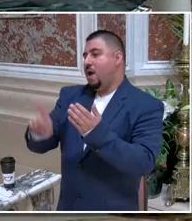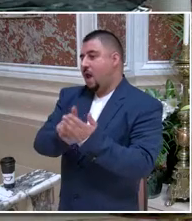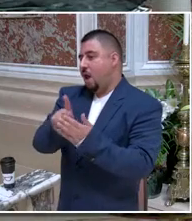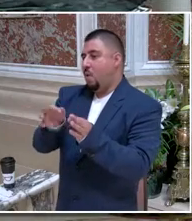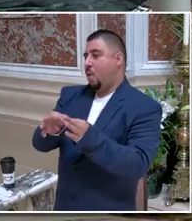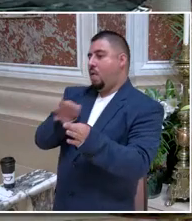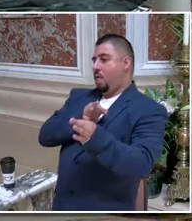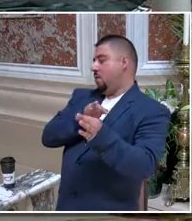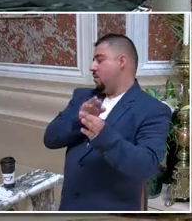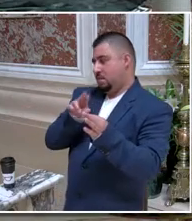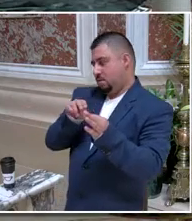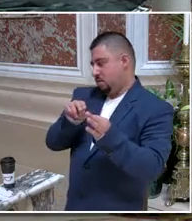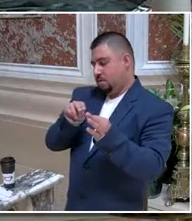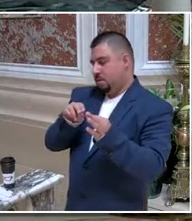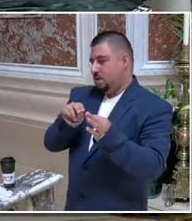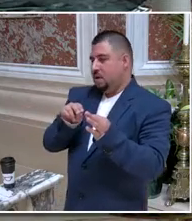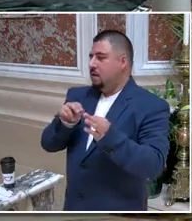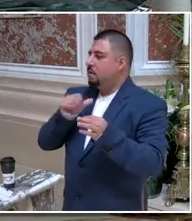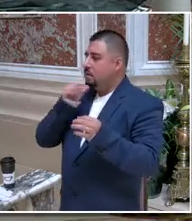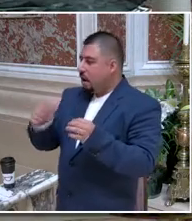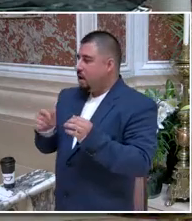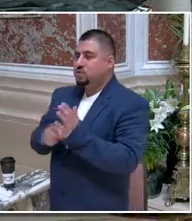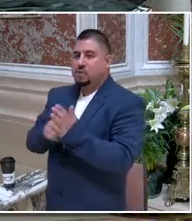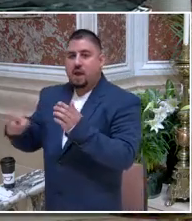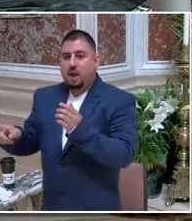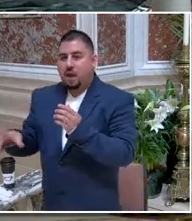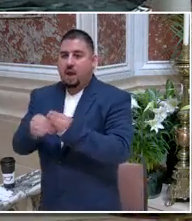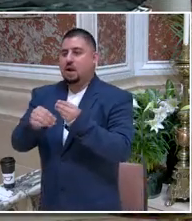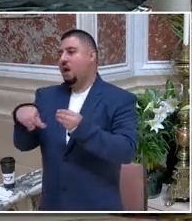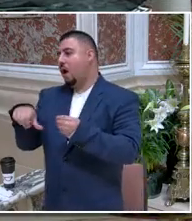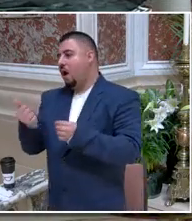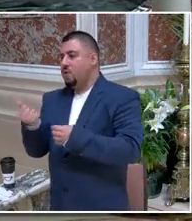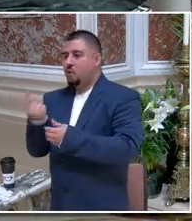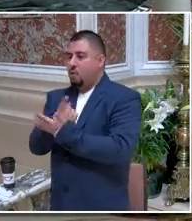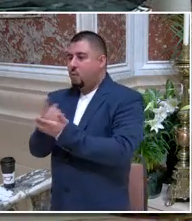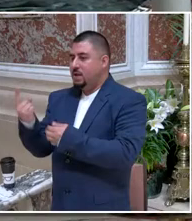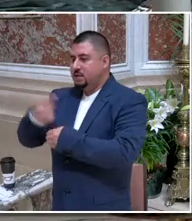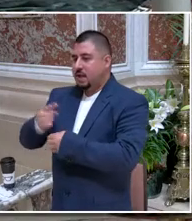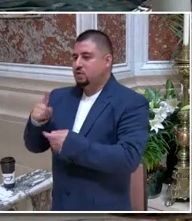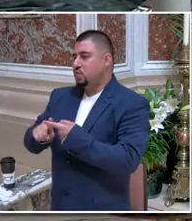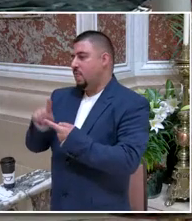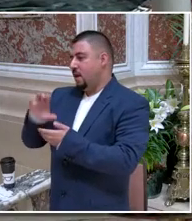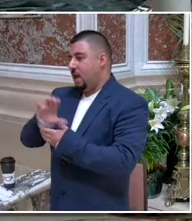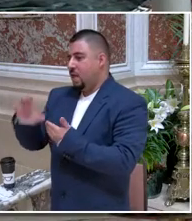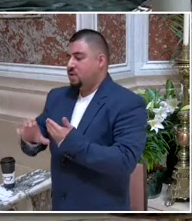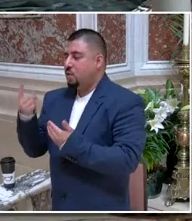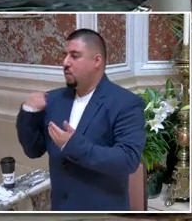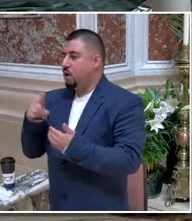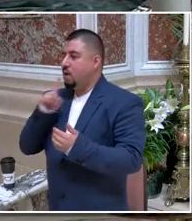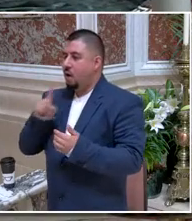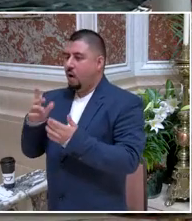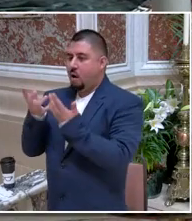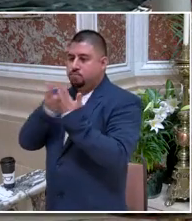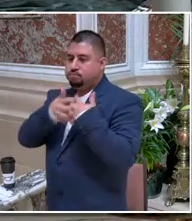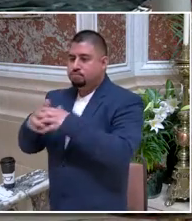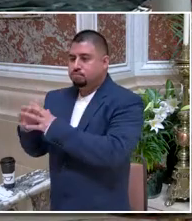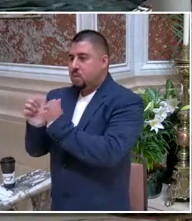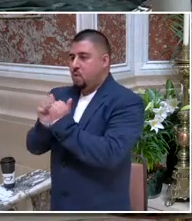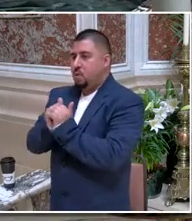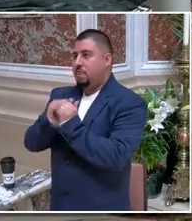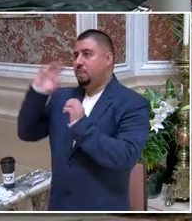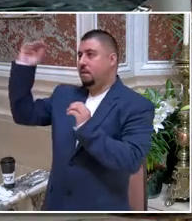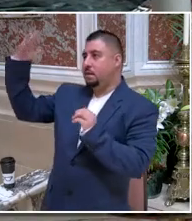or backward, not merely to add another leap day to the calendar so that we are in sync with the